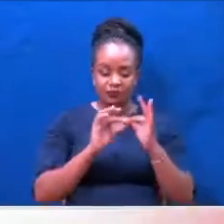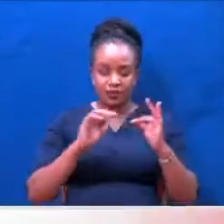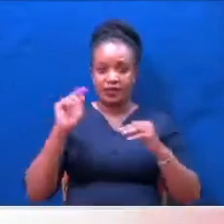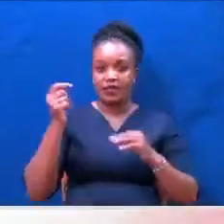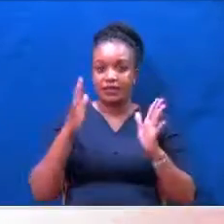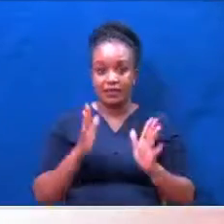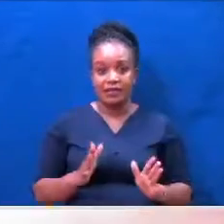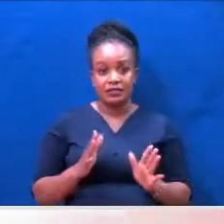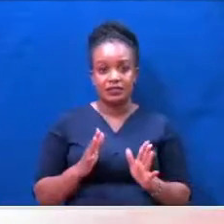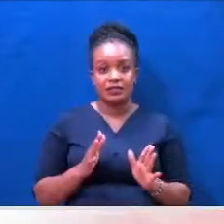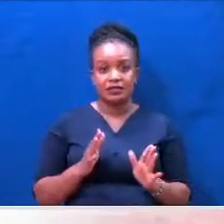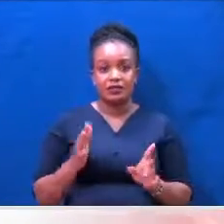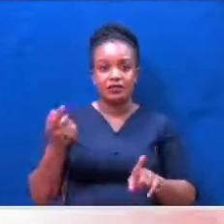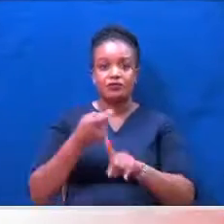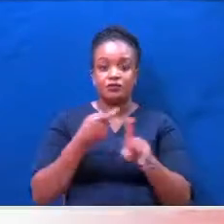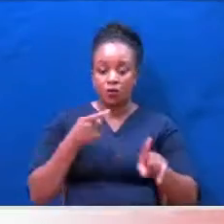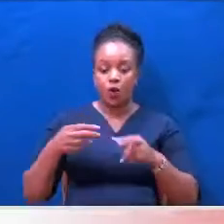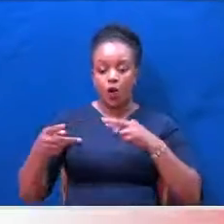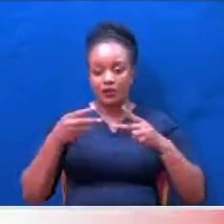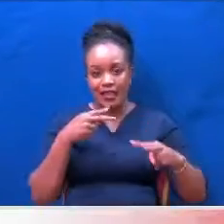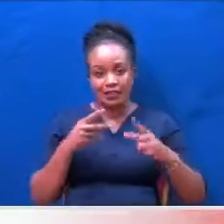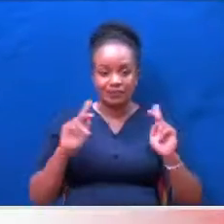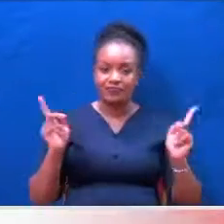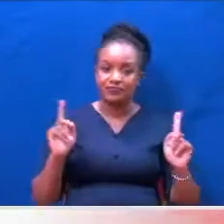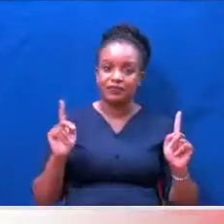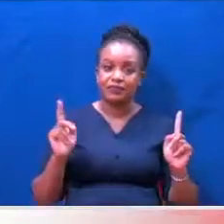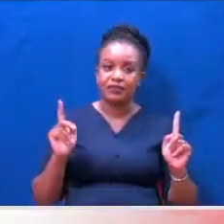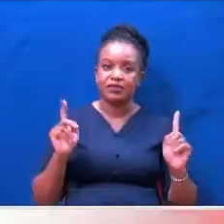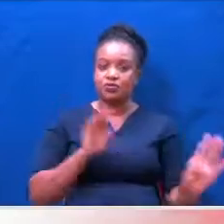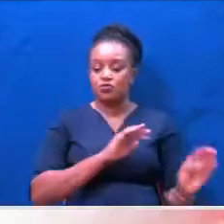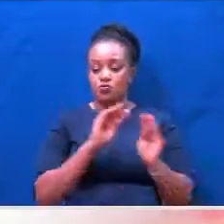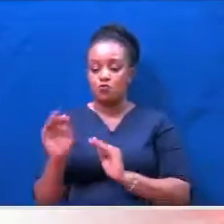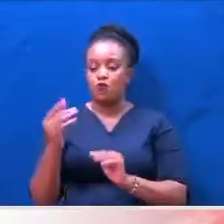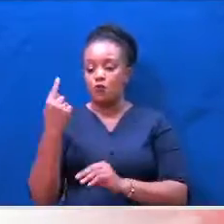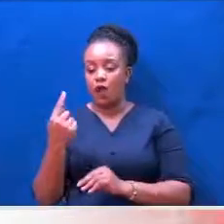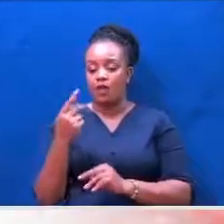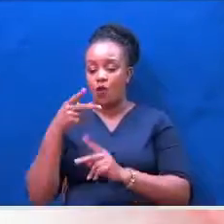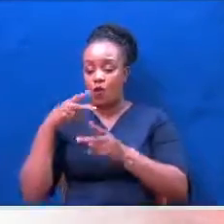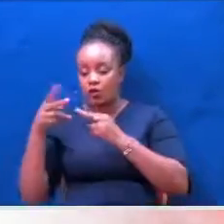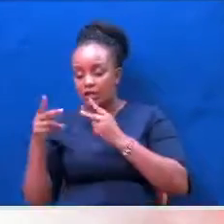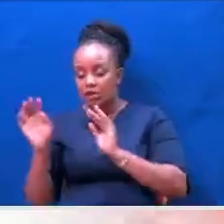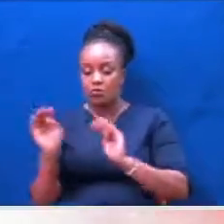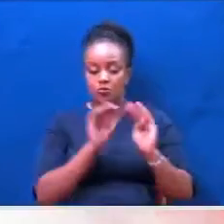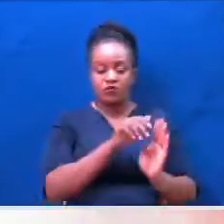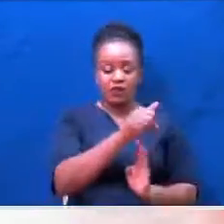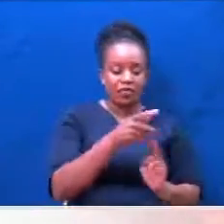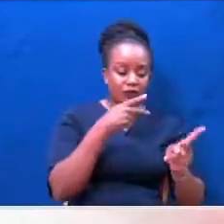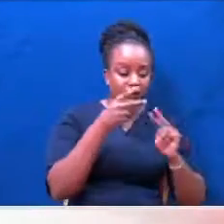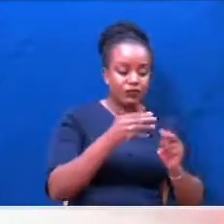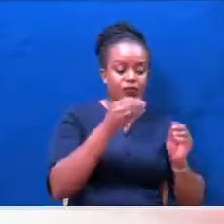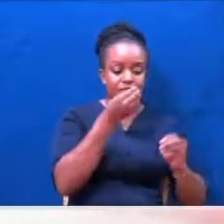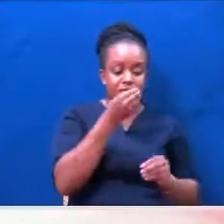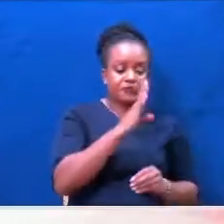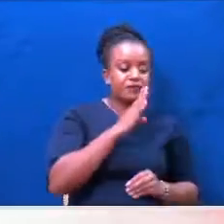Nairobi, kutoka kwa mikahawa. Unahama mkahawa mmoja, unaenda mkahawa mwingine. Hapa unakula